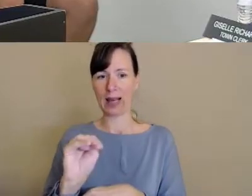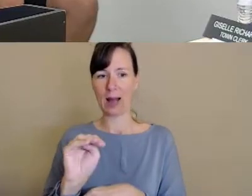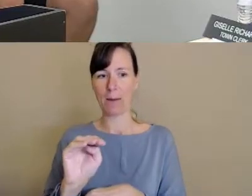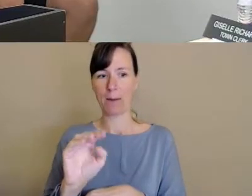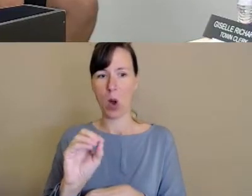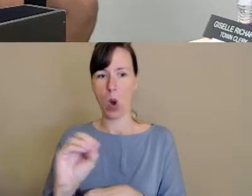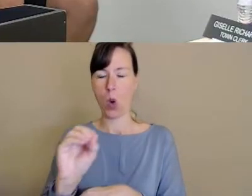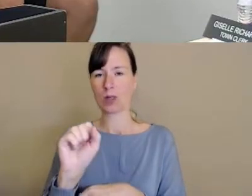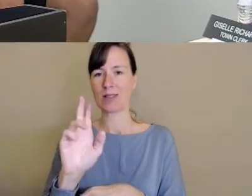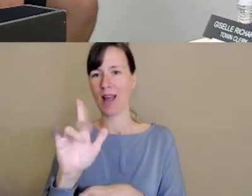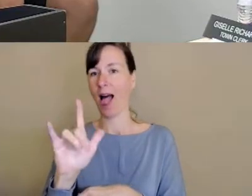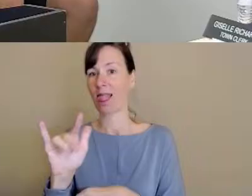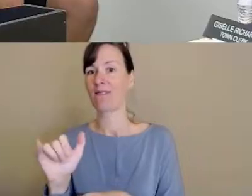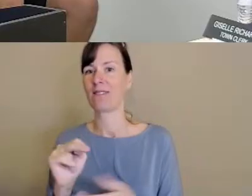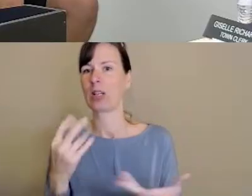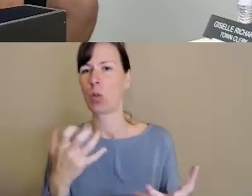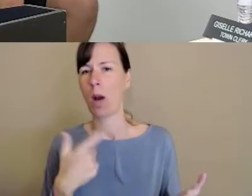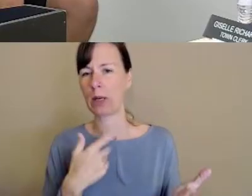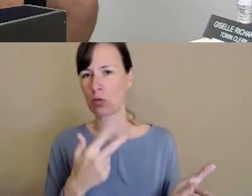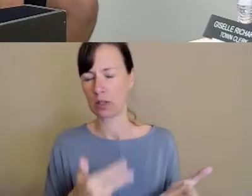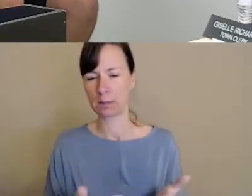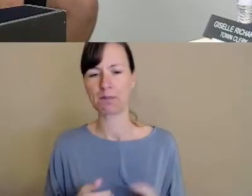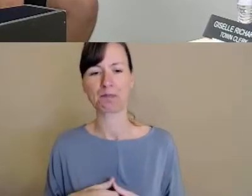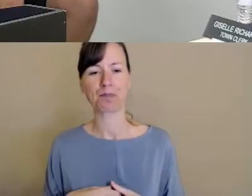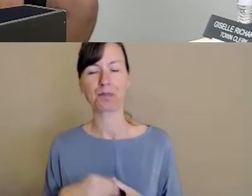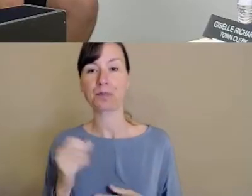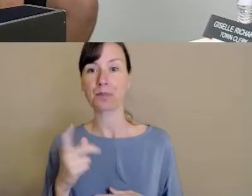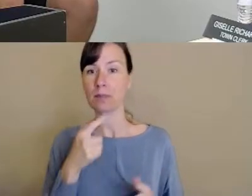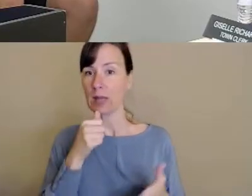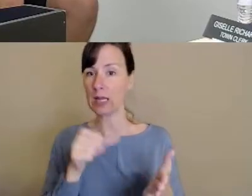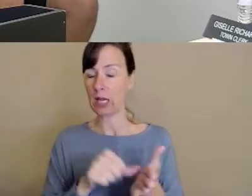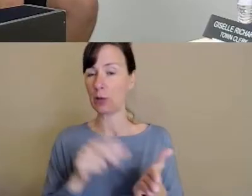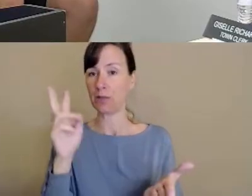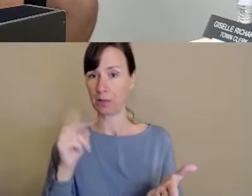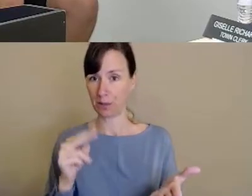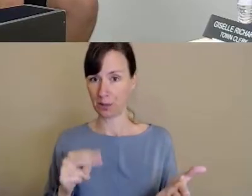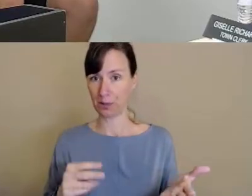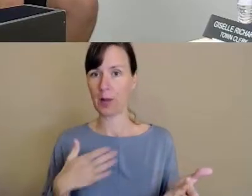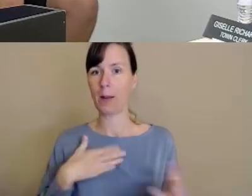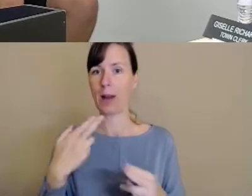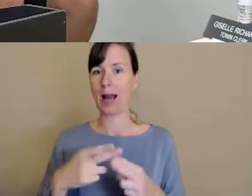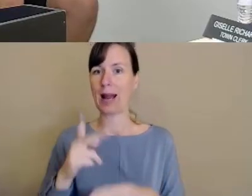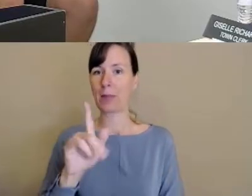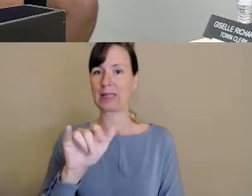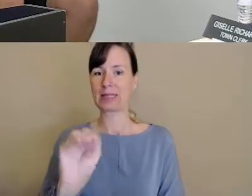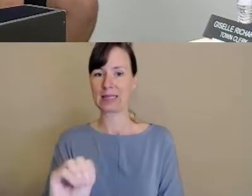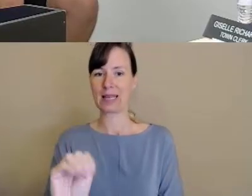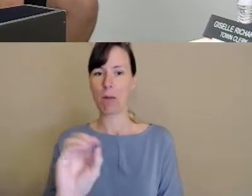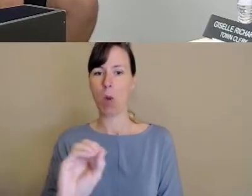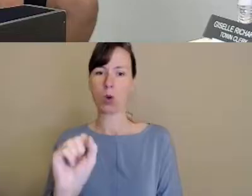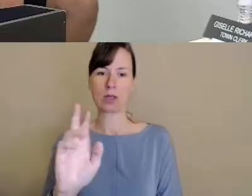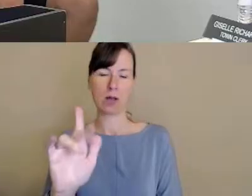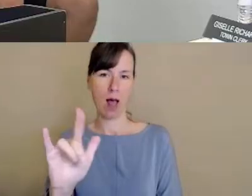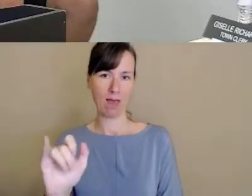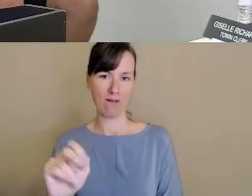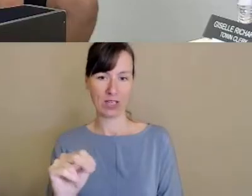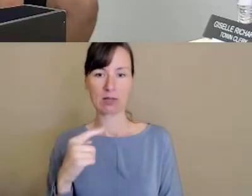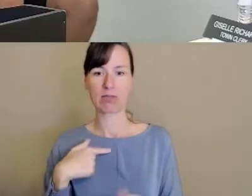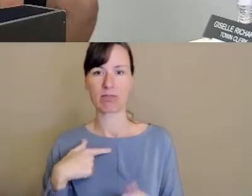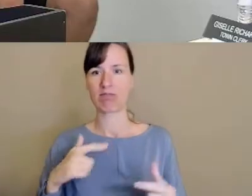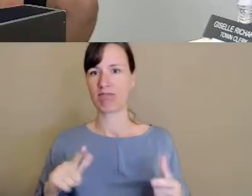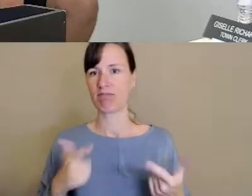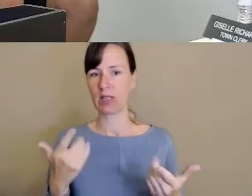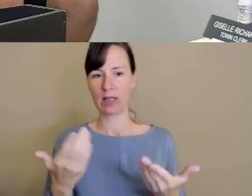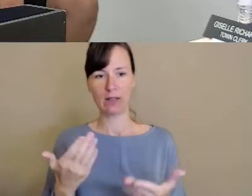Kim O'Sullivan, and I've been a resident of Cheverly for more than 65 years. I live at 2821